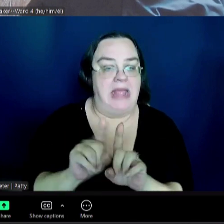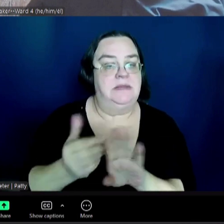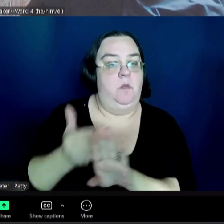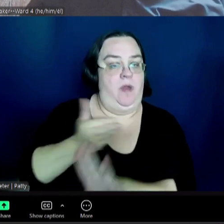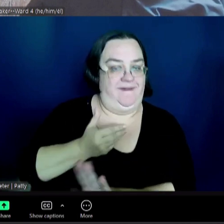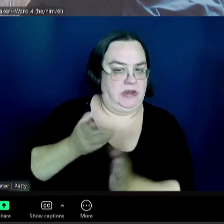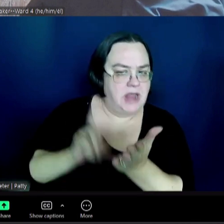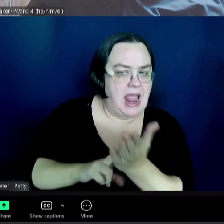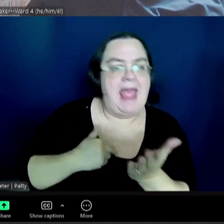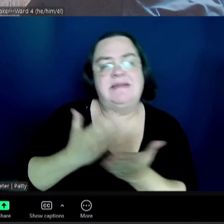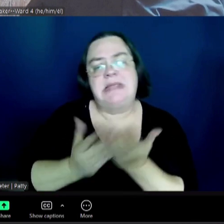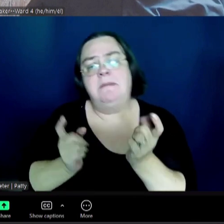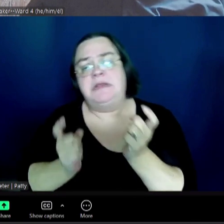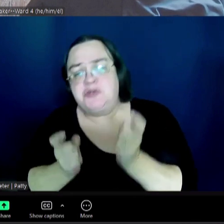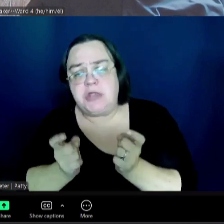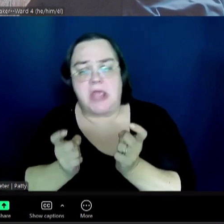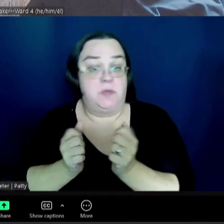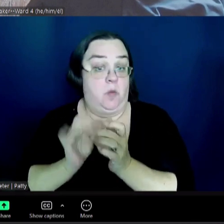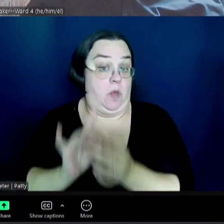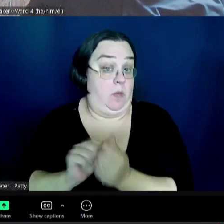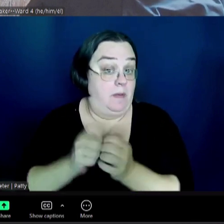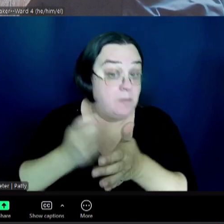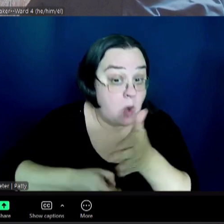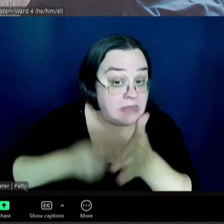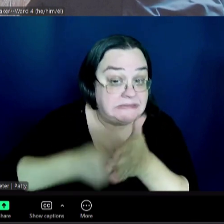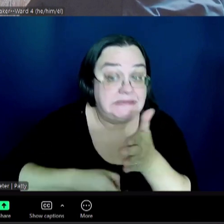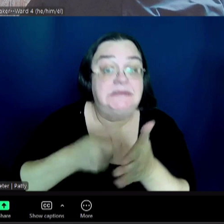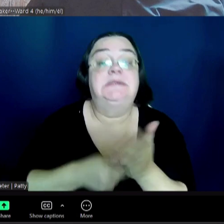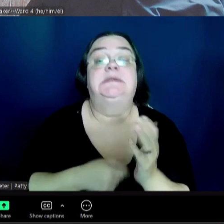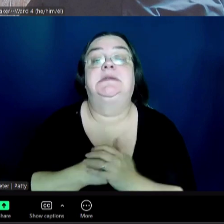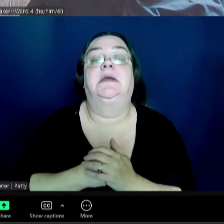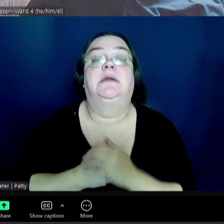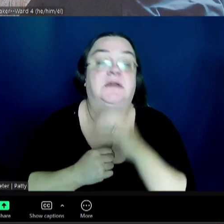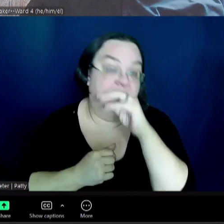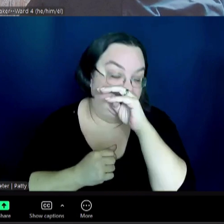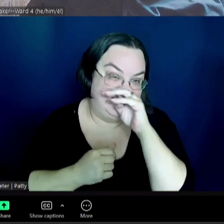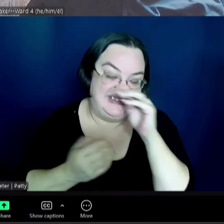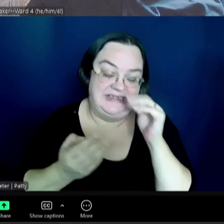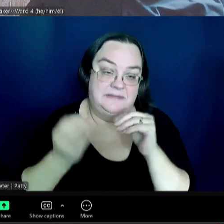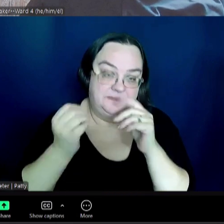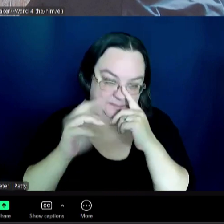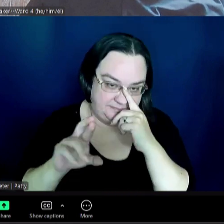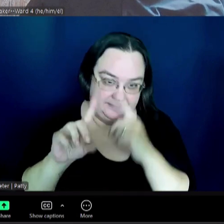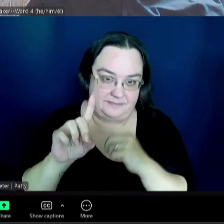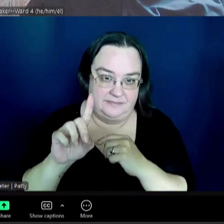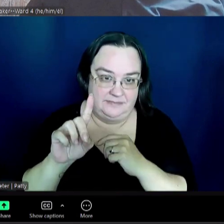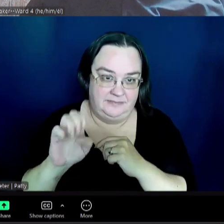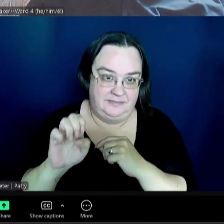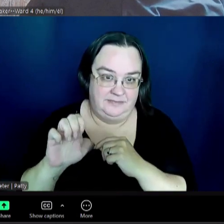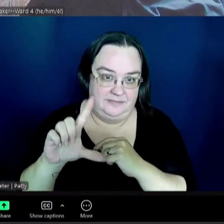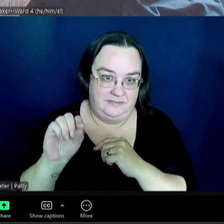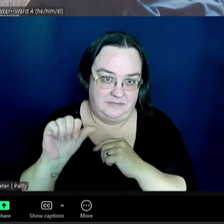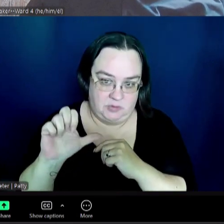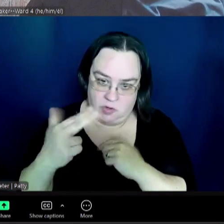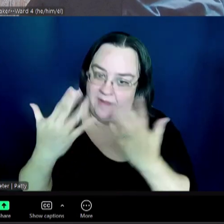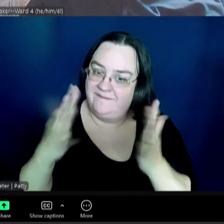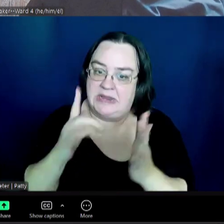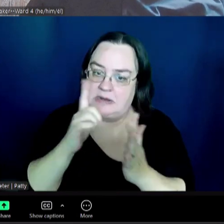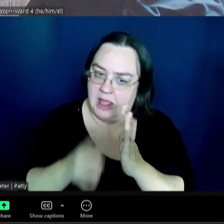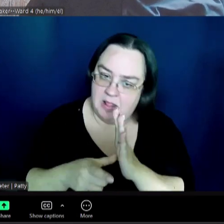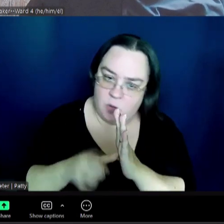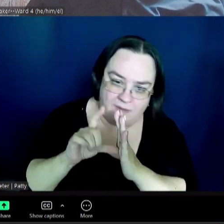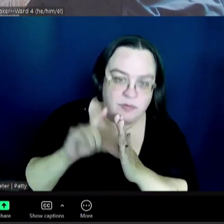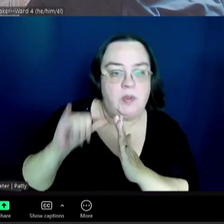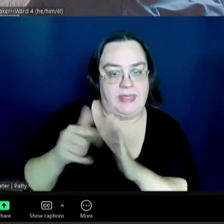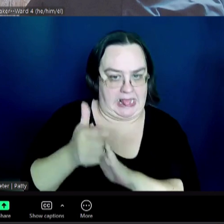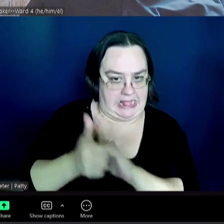been adjustments in prices, and so Mr. Deloach has reviewed this legal sufficiency,